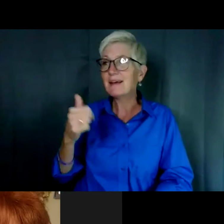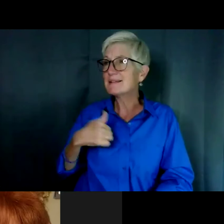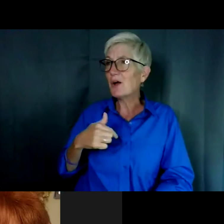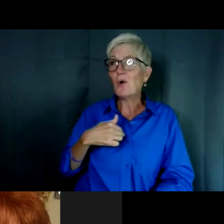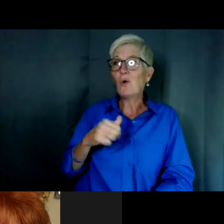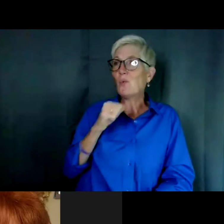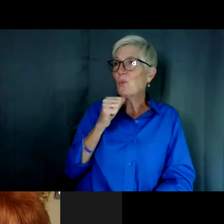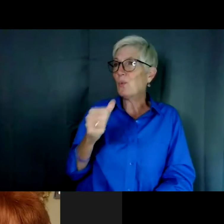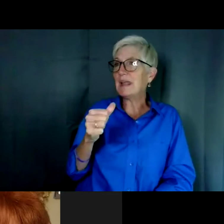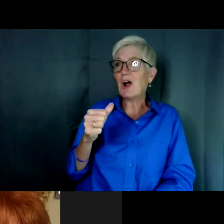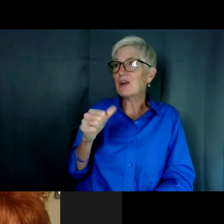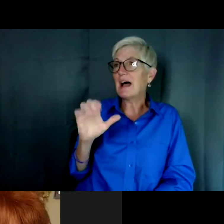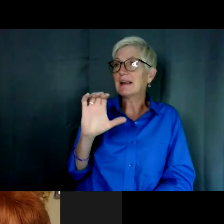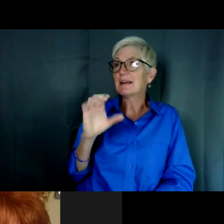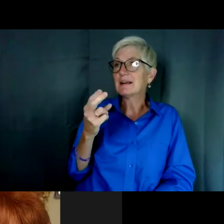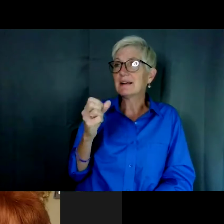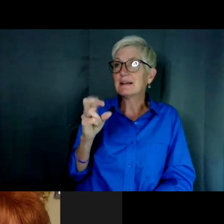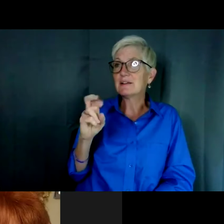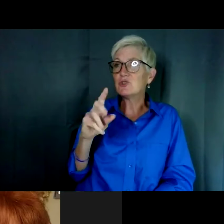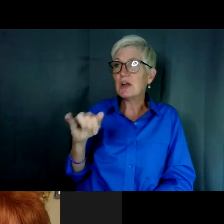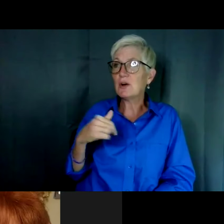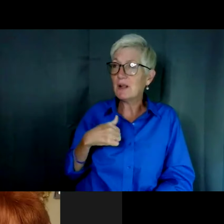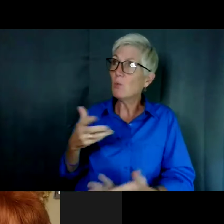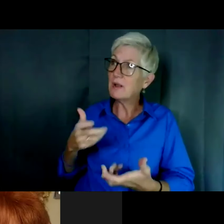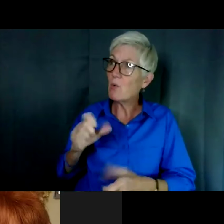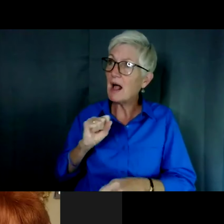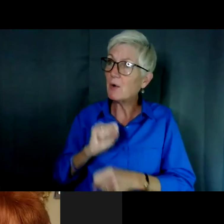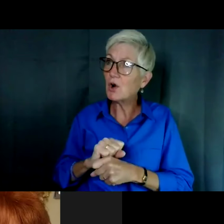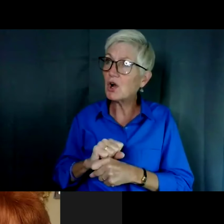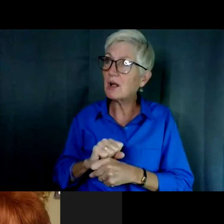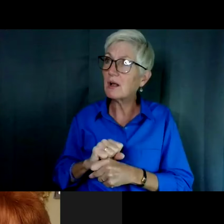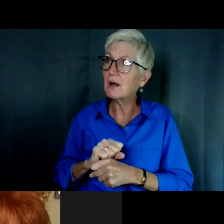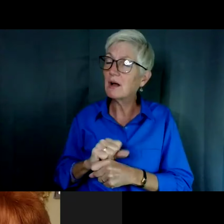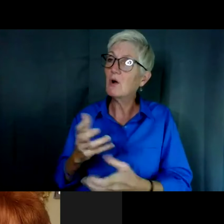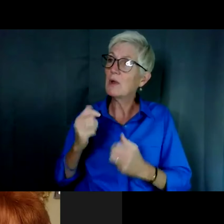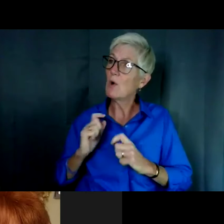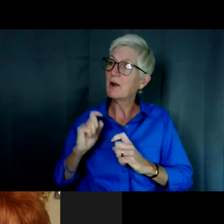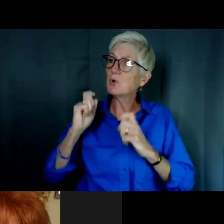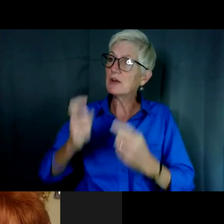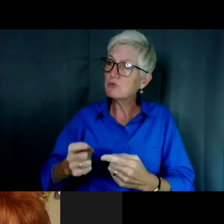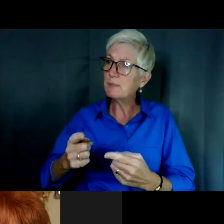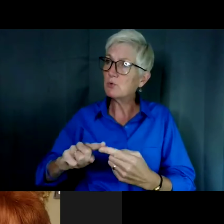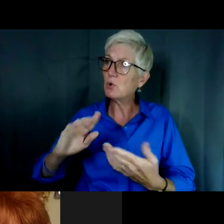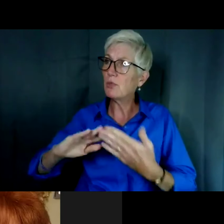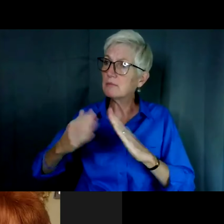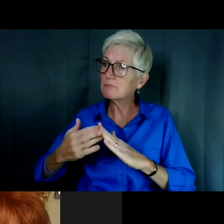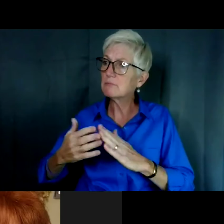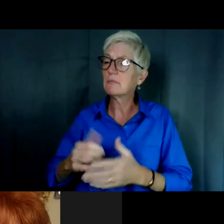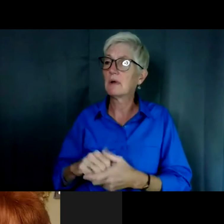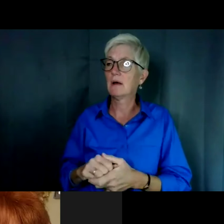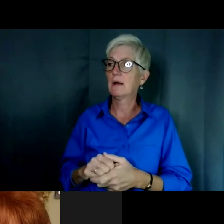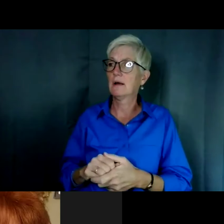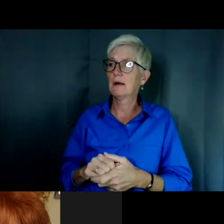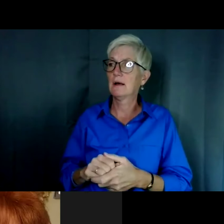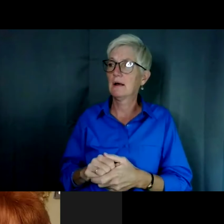okay? We want to work. We want to contribute to our societies. And